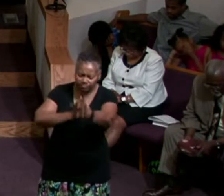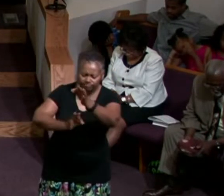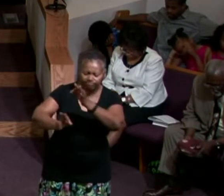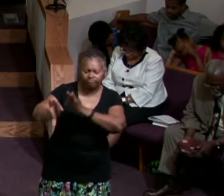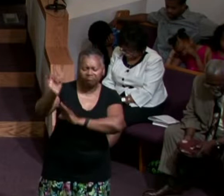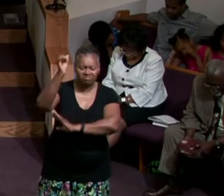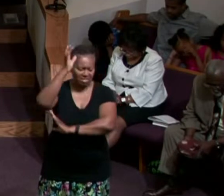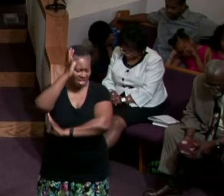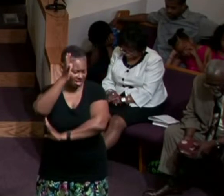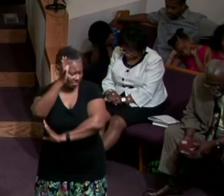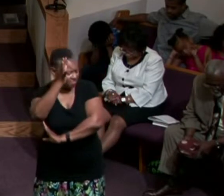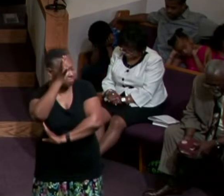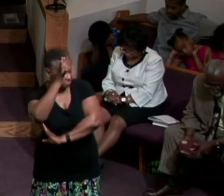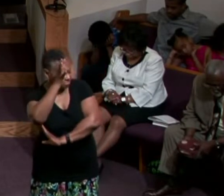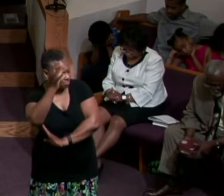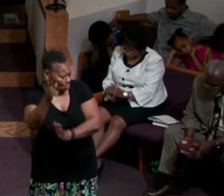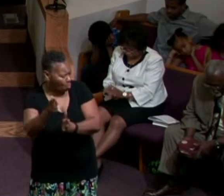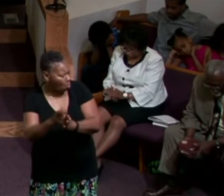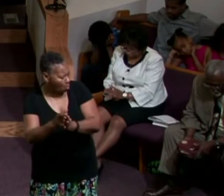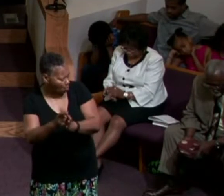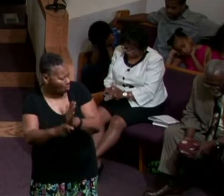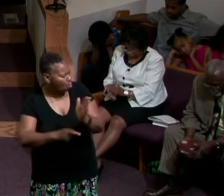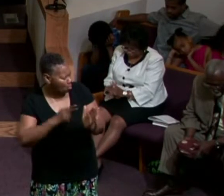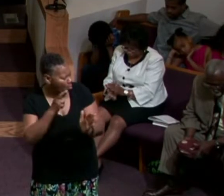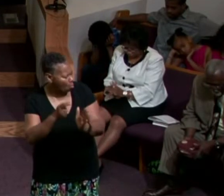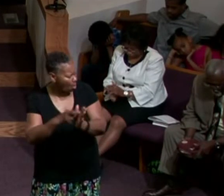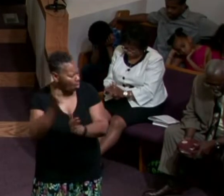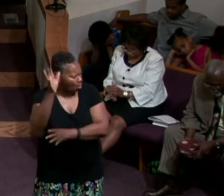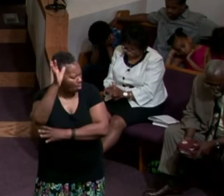and fulfill the role